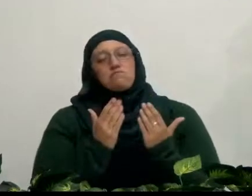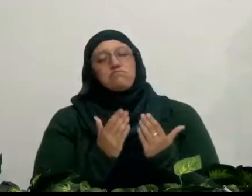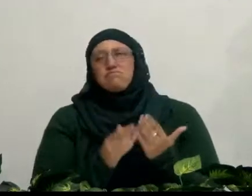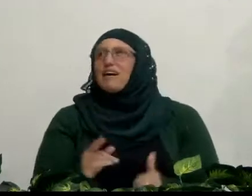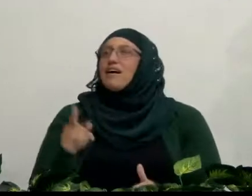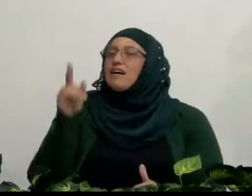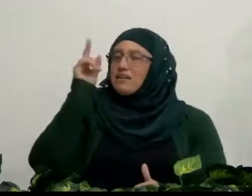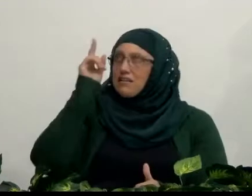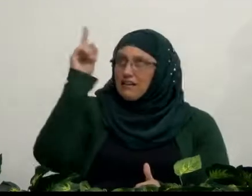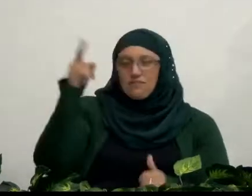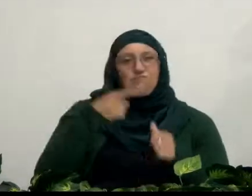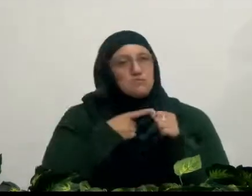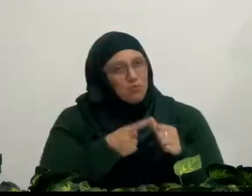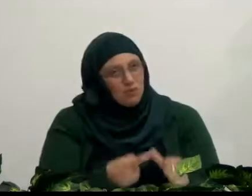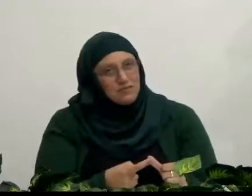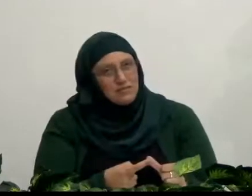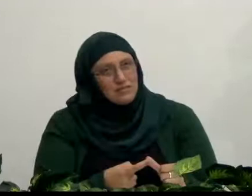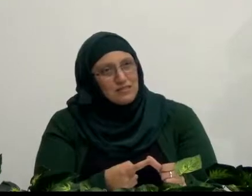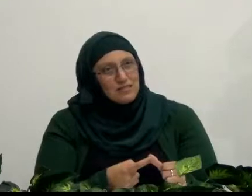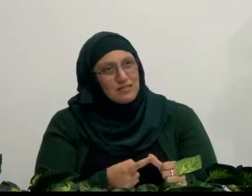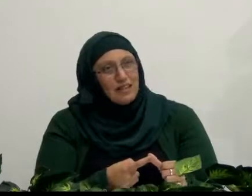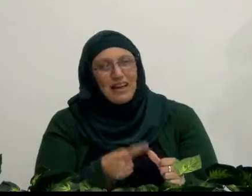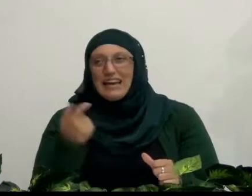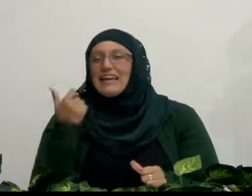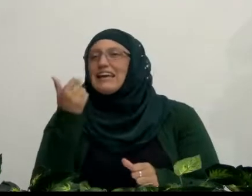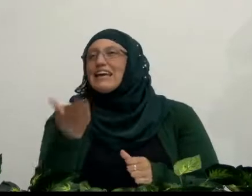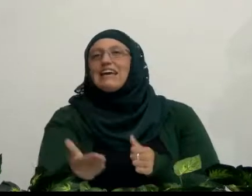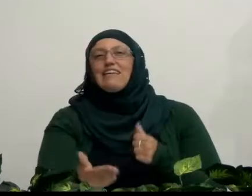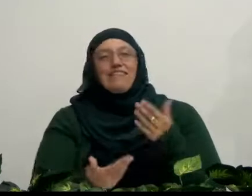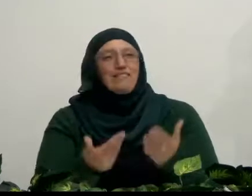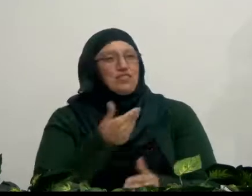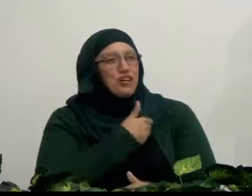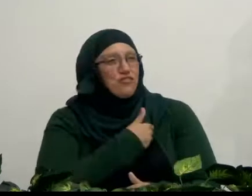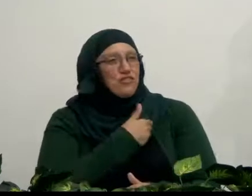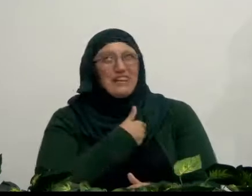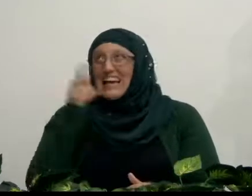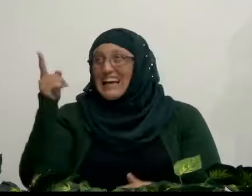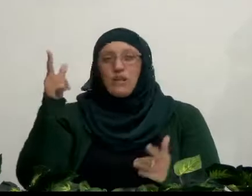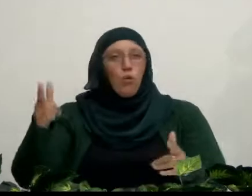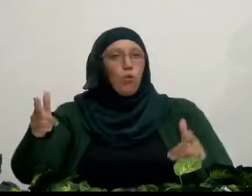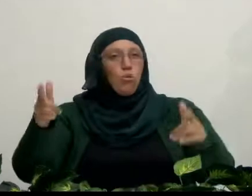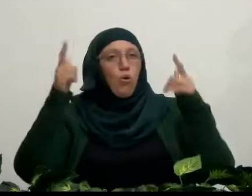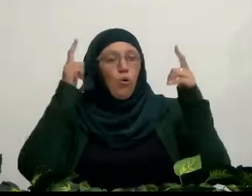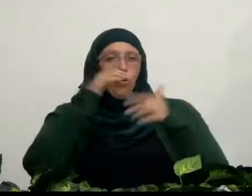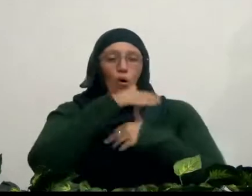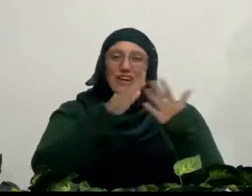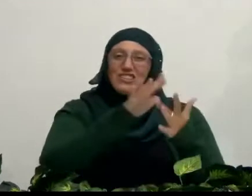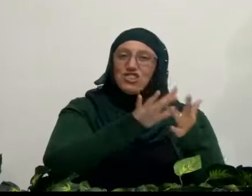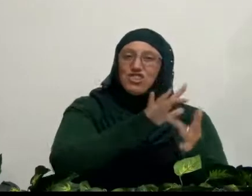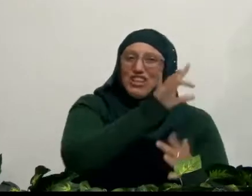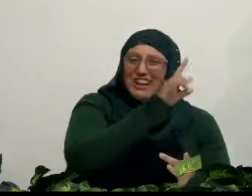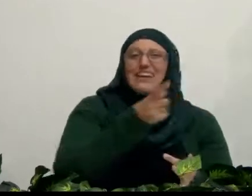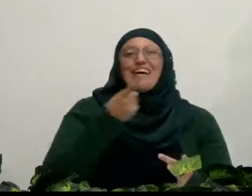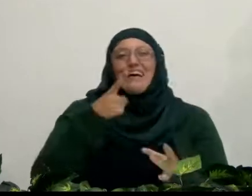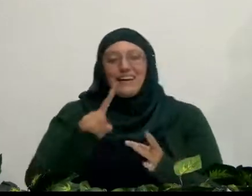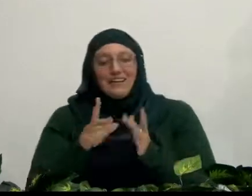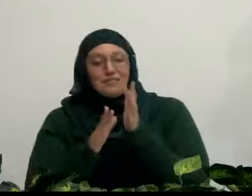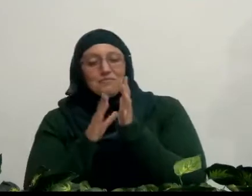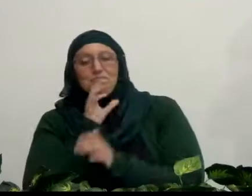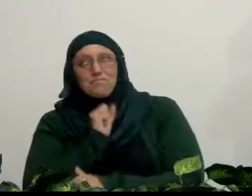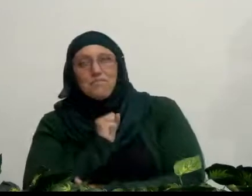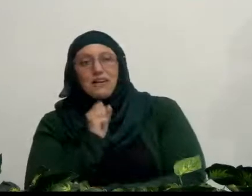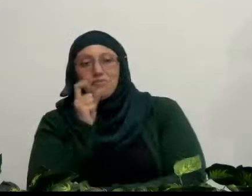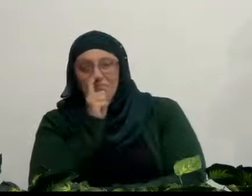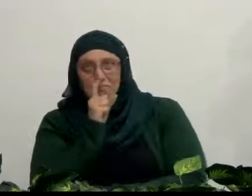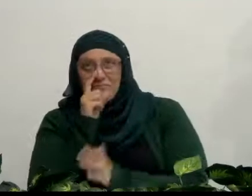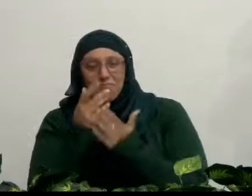He computes the breaths. He is the Lord of the jinn and of mankind, the one whom nothing confuses him,